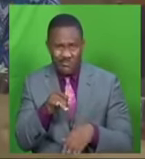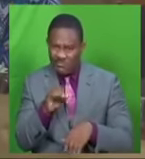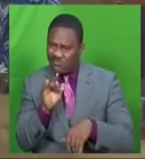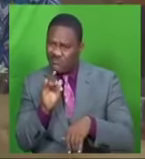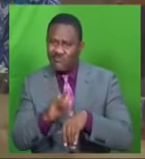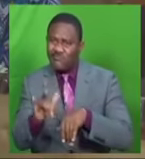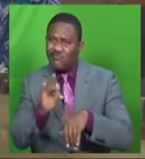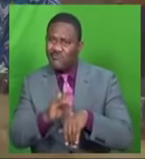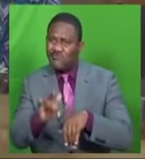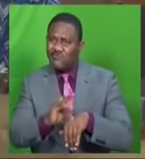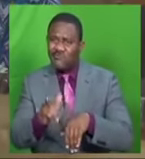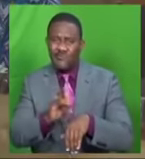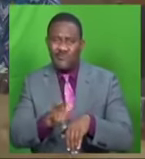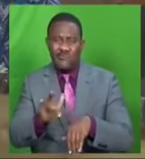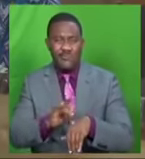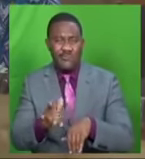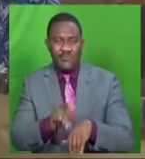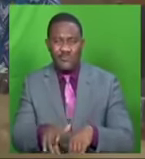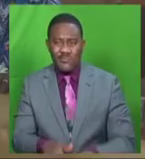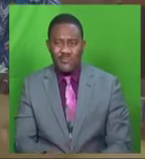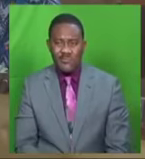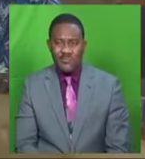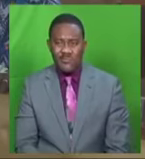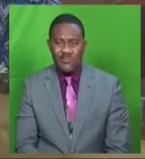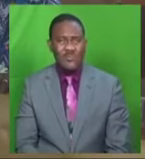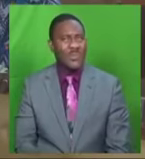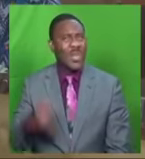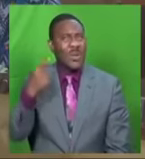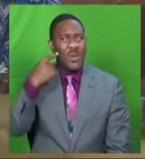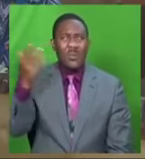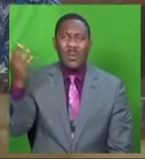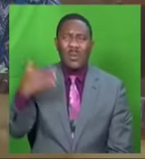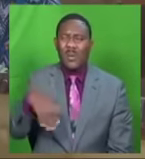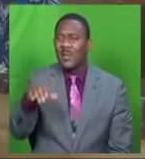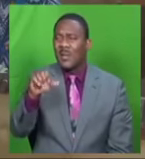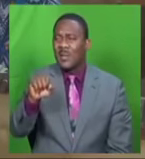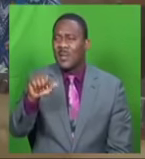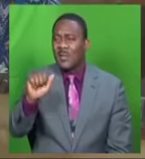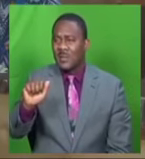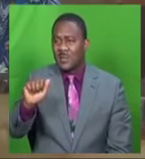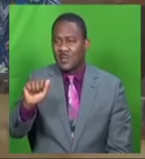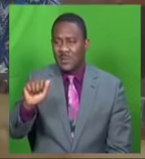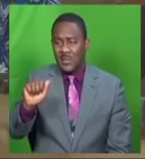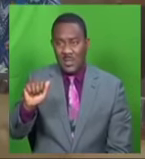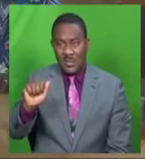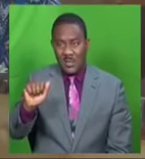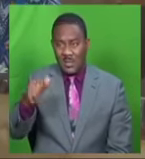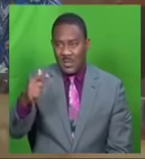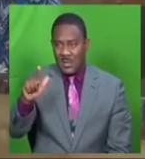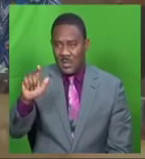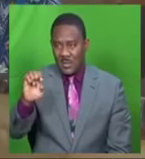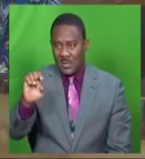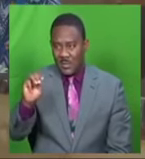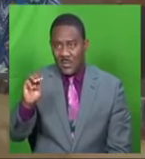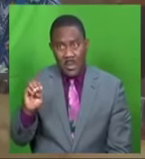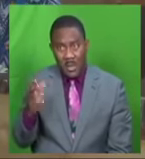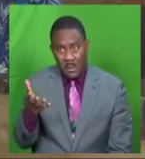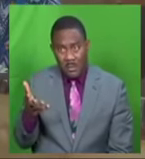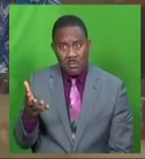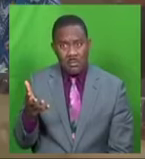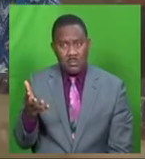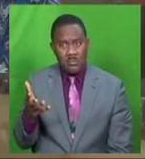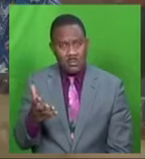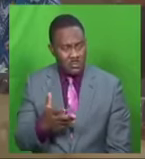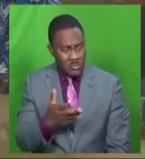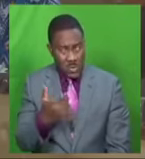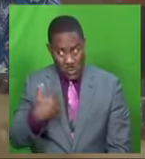of... Yes, Mr. Speaker, someone is shouting Sagaleme. Yes, we did something that we call Sagaleme. Beat your chest